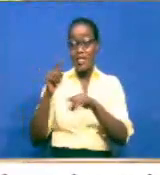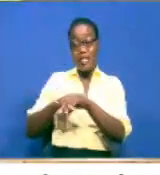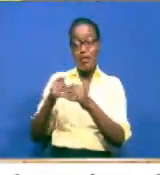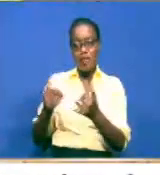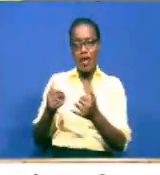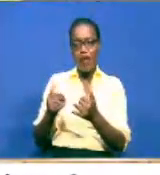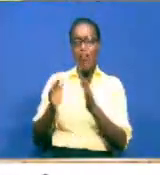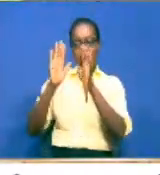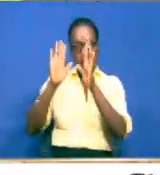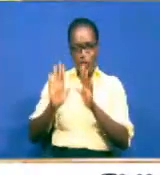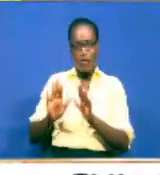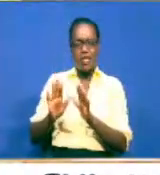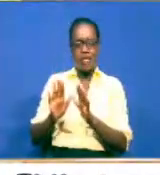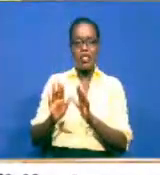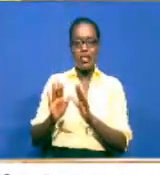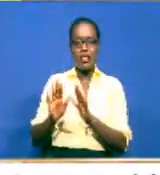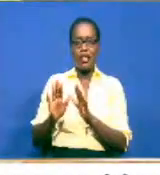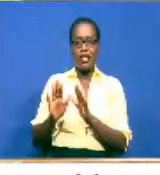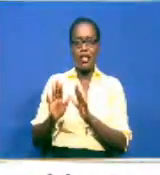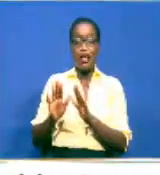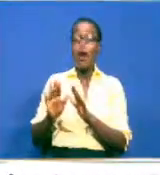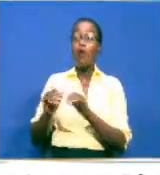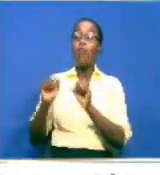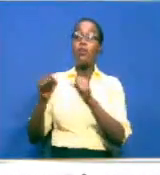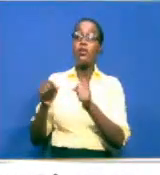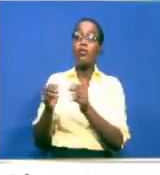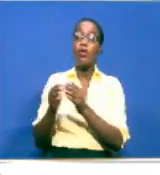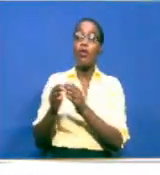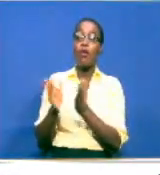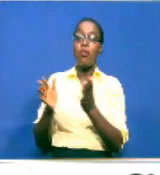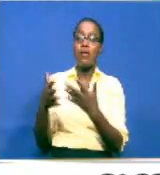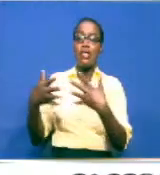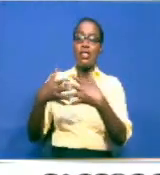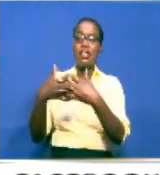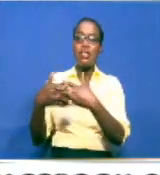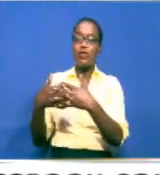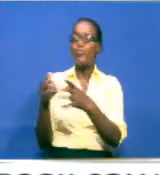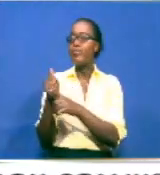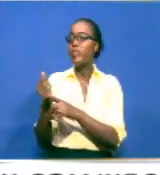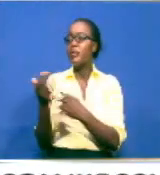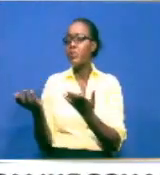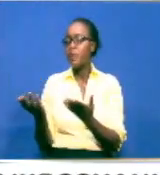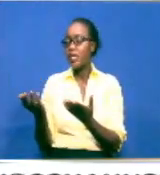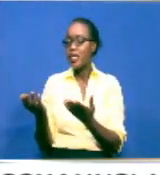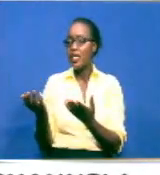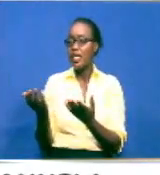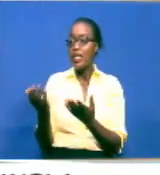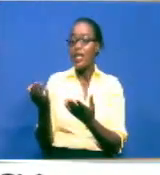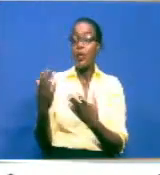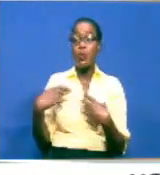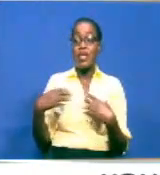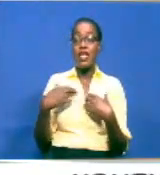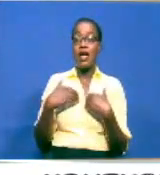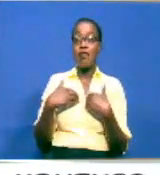very crucial. It's a crucial moment, and it might open gates to abuse. We have witnessed cases of people being